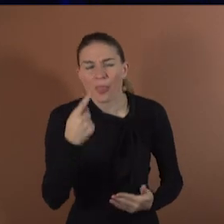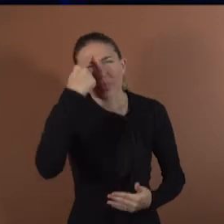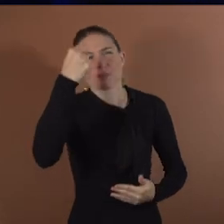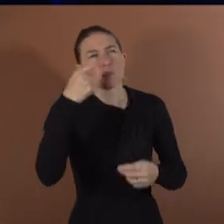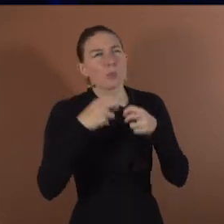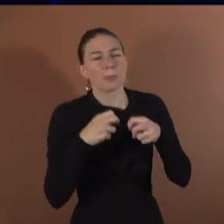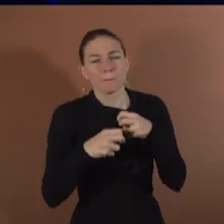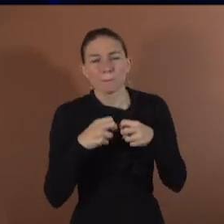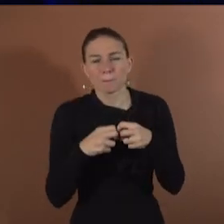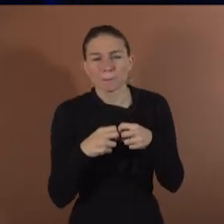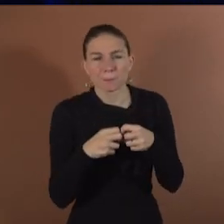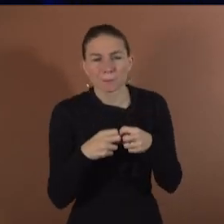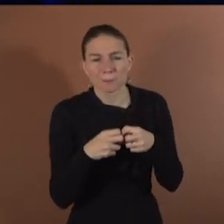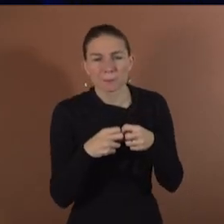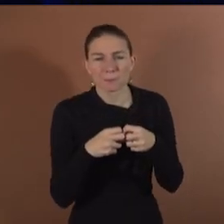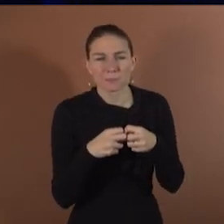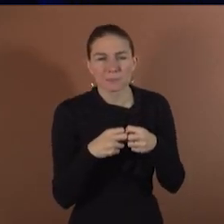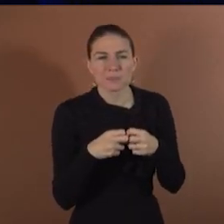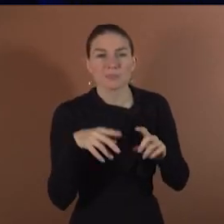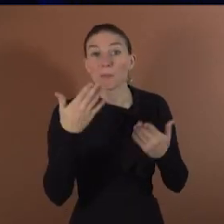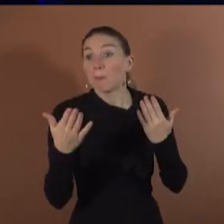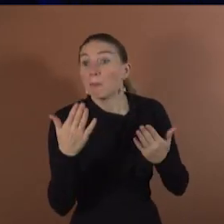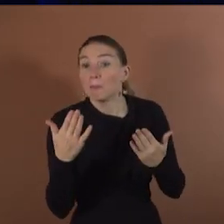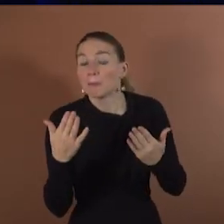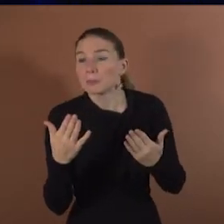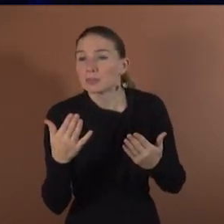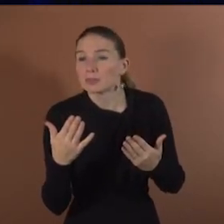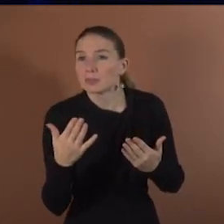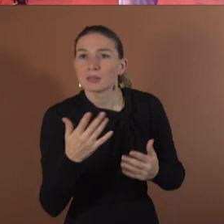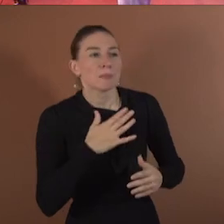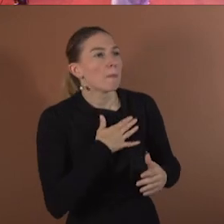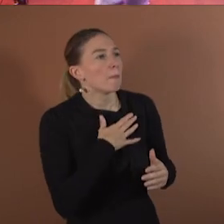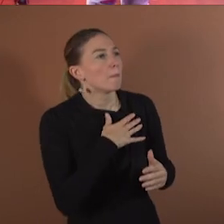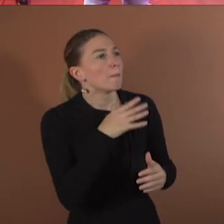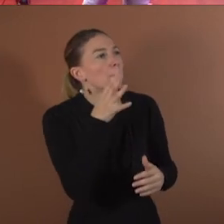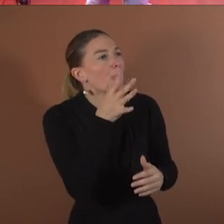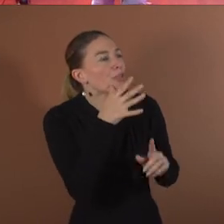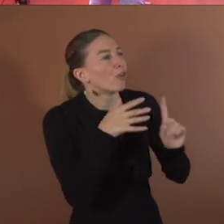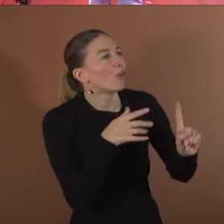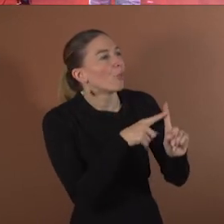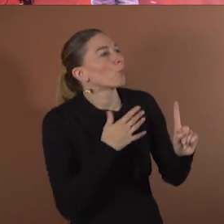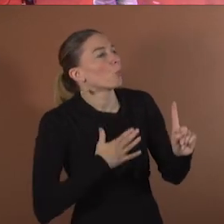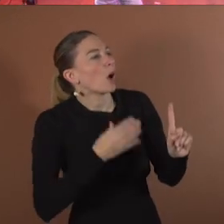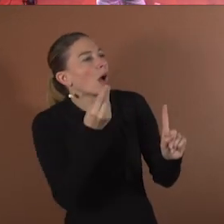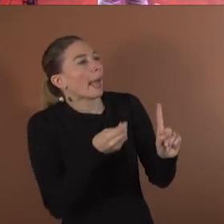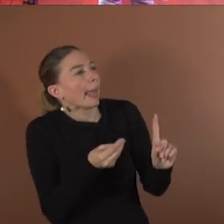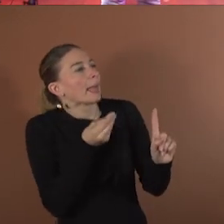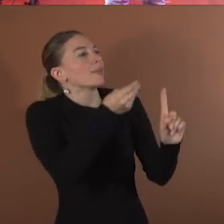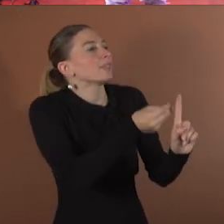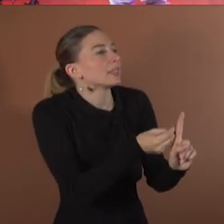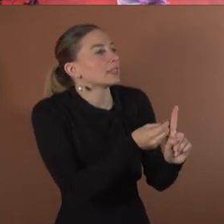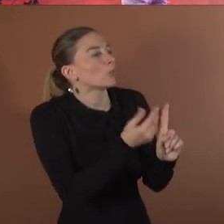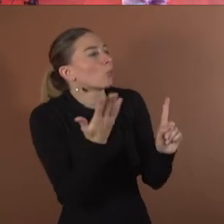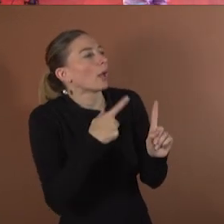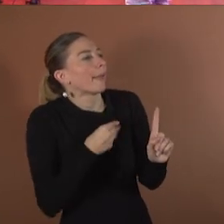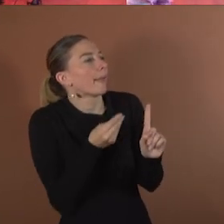yeah? Don't ring your sister, okay? Don't ring somebody from your own culture, because the chances of them having a solution to your problem, which is different from the sort of